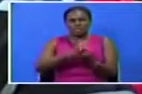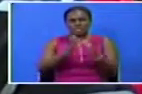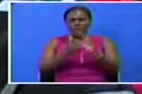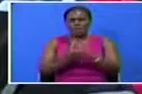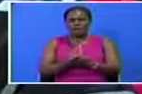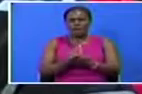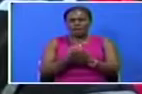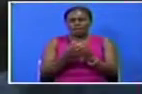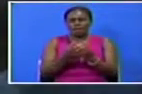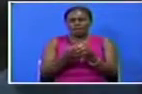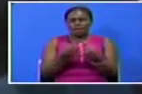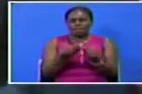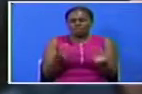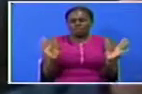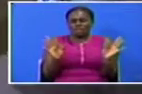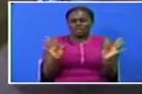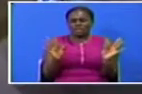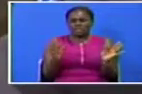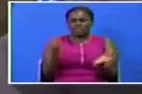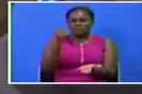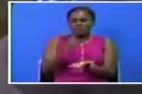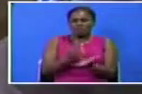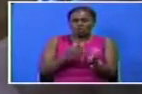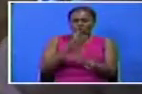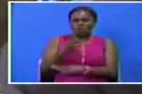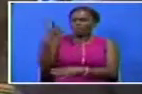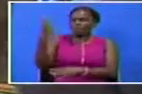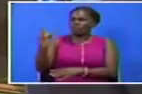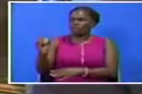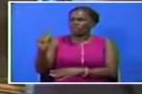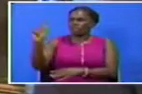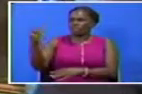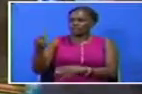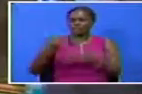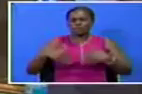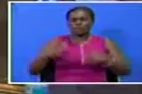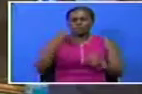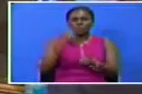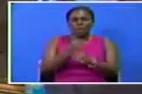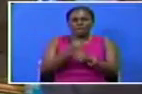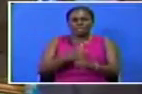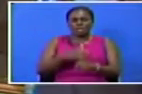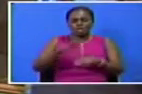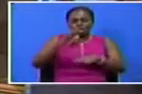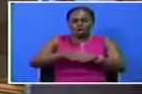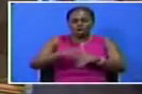the freelancing headquarters. There's already over 40,000 people who are already working online and making